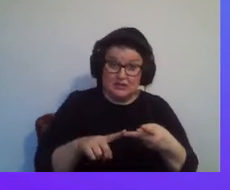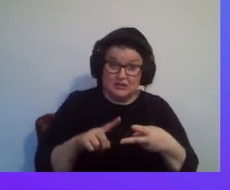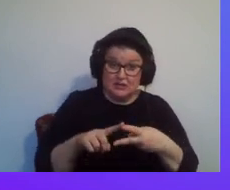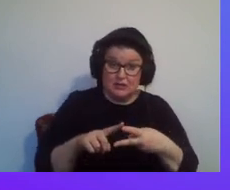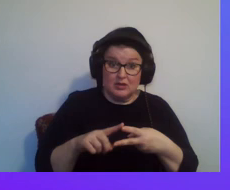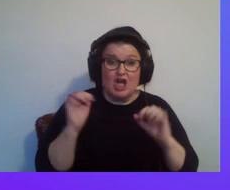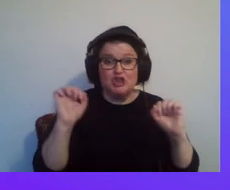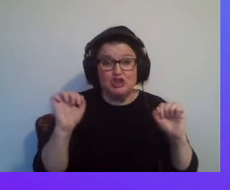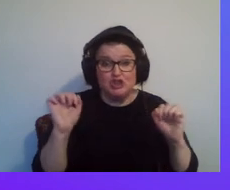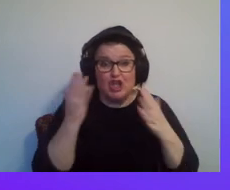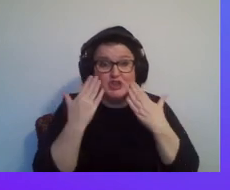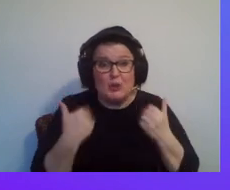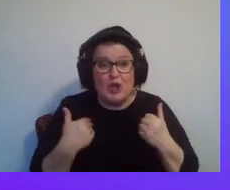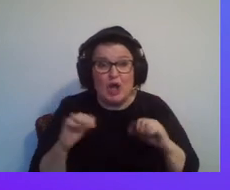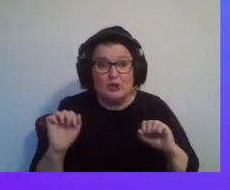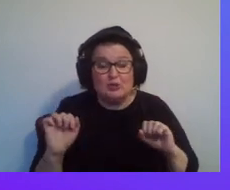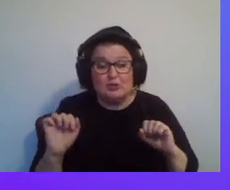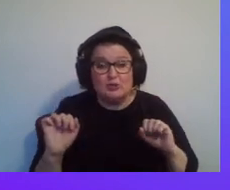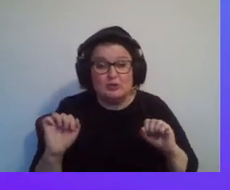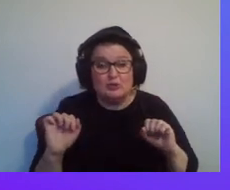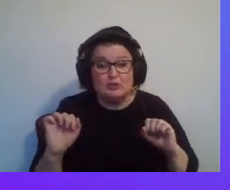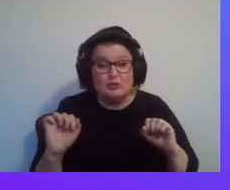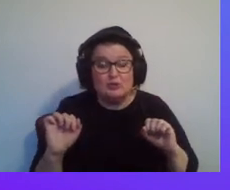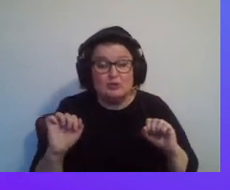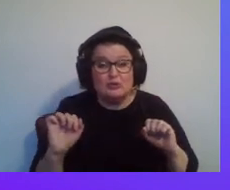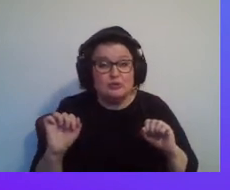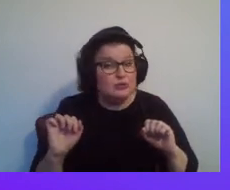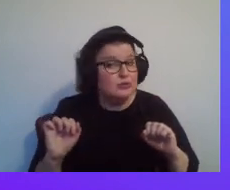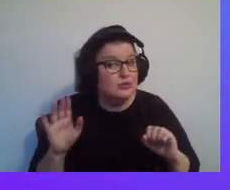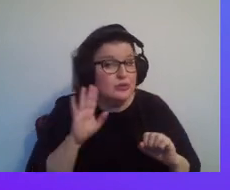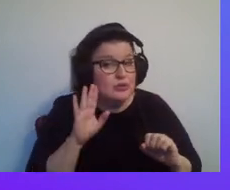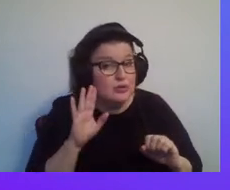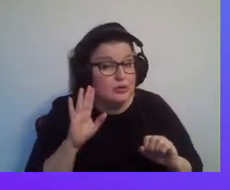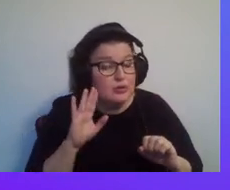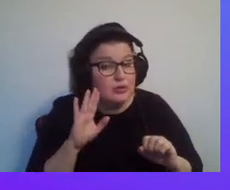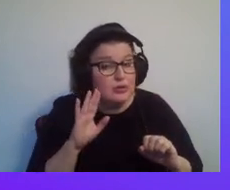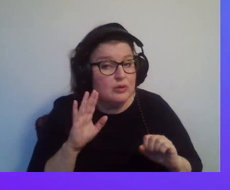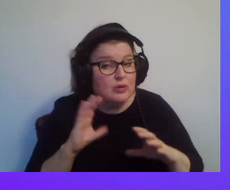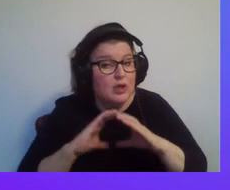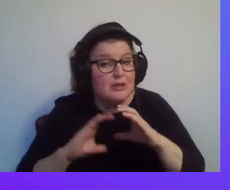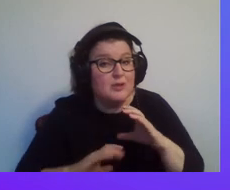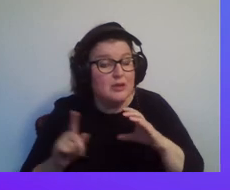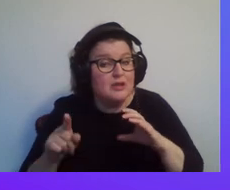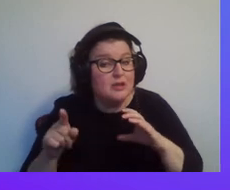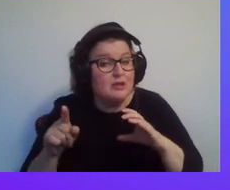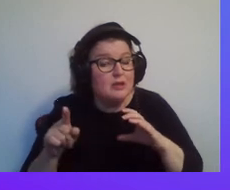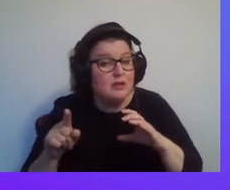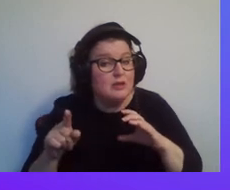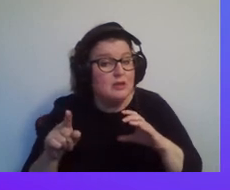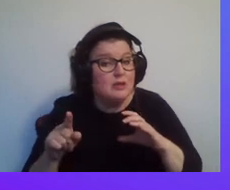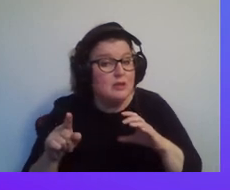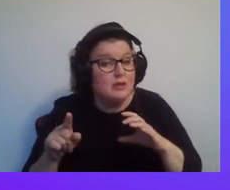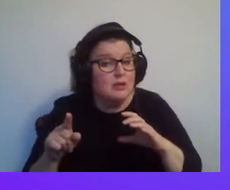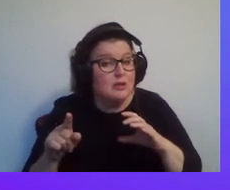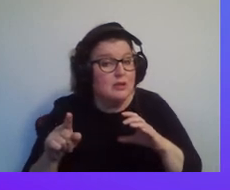yet. Yes, and very good question. And sadly, what we're seeing is COVID is trying to advance.